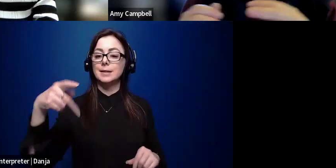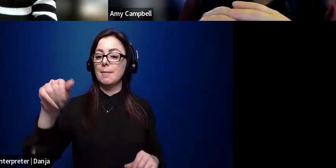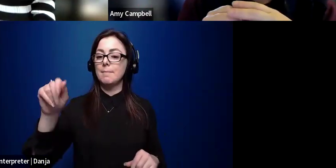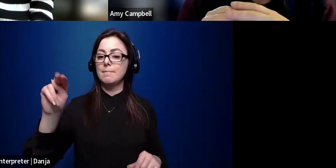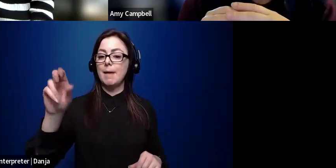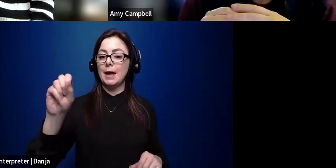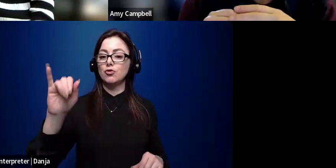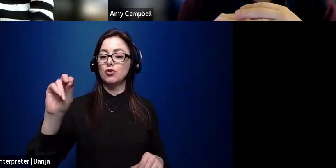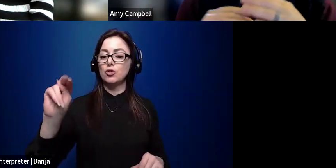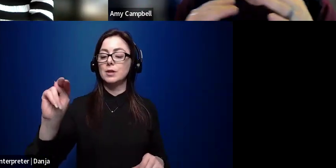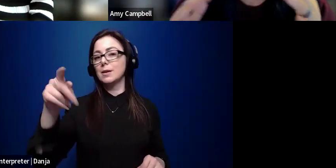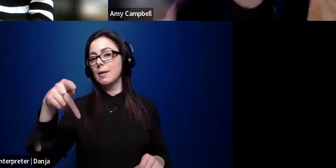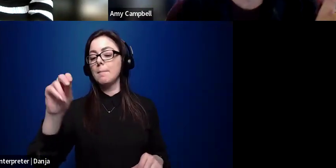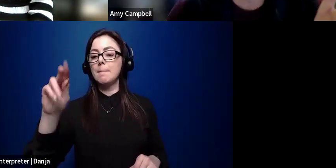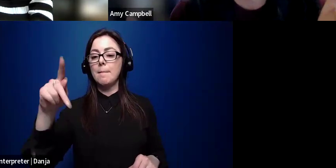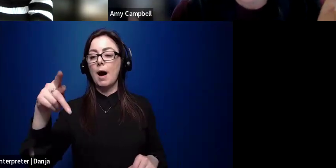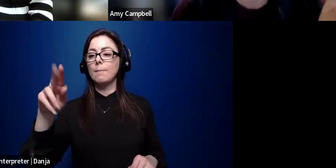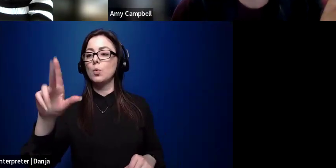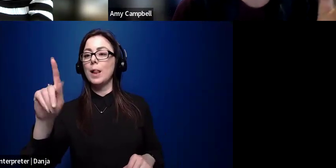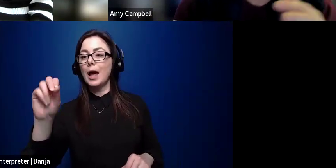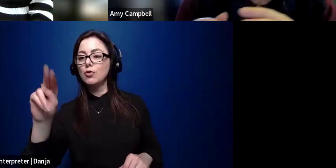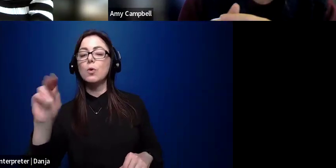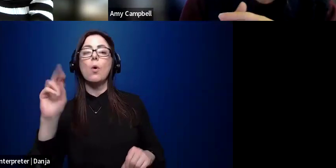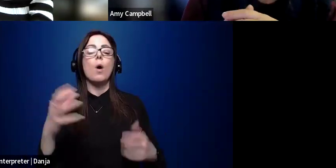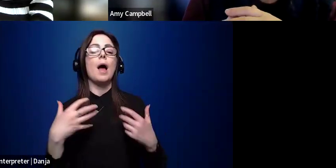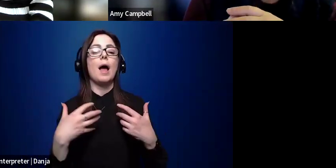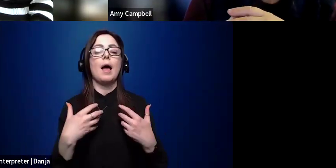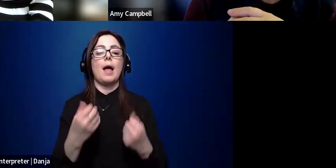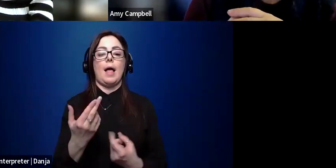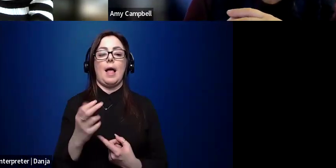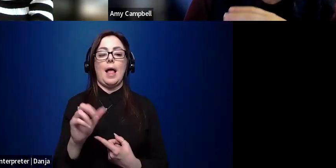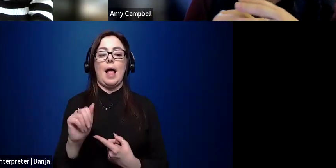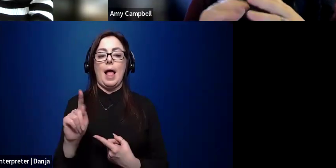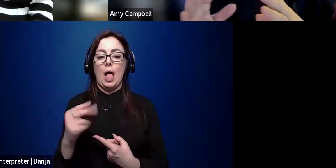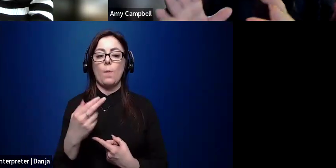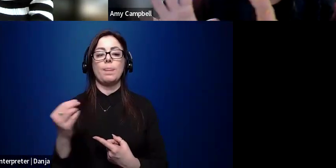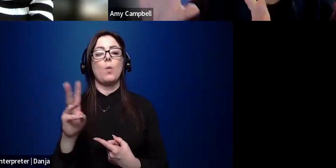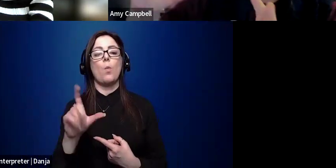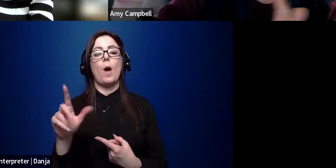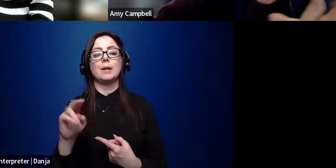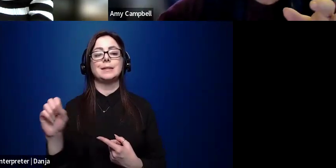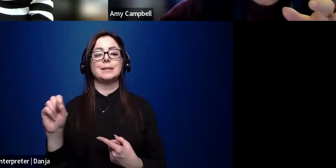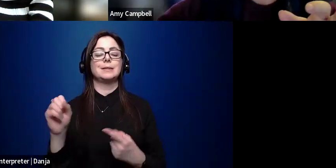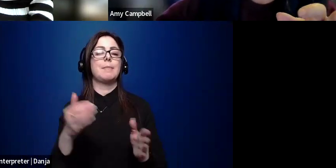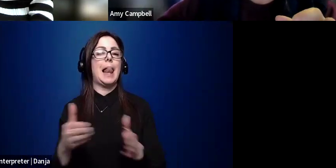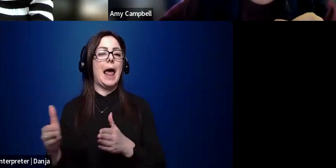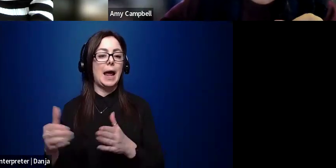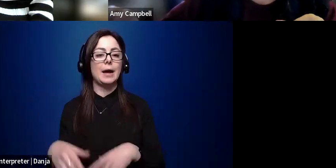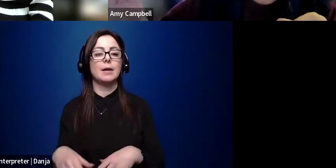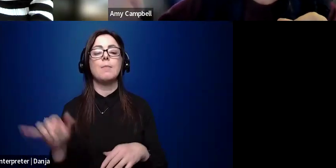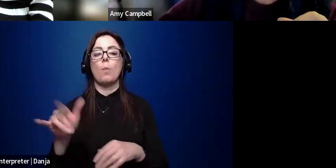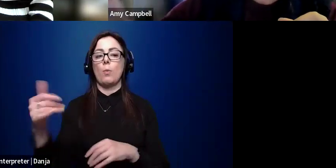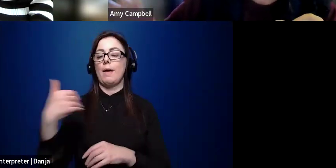about that, or the health and wellness plan is expanded Medicaid, but then there's also the